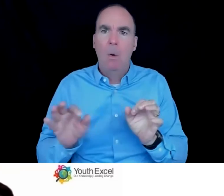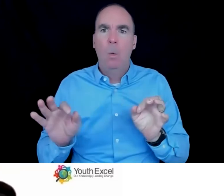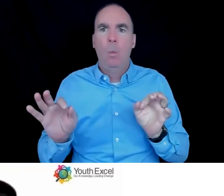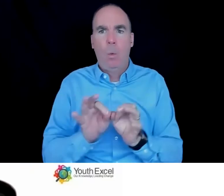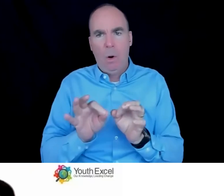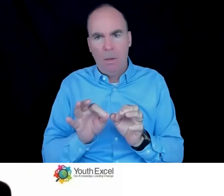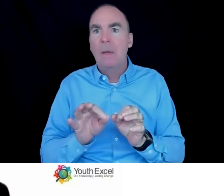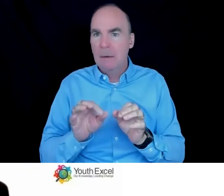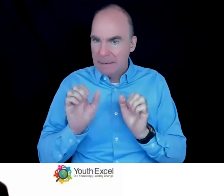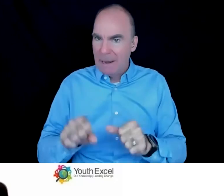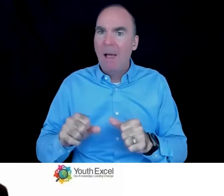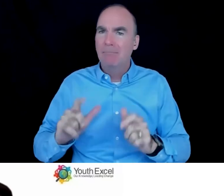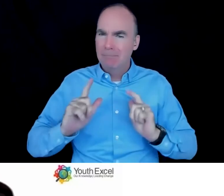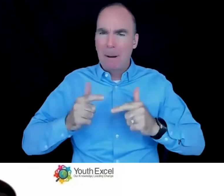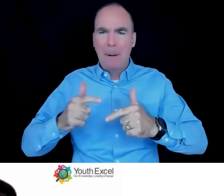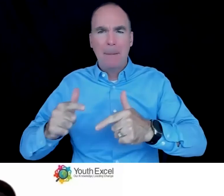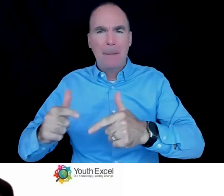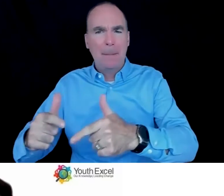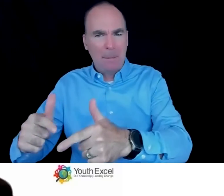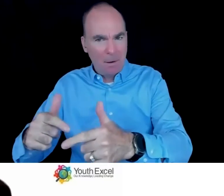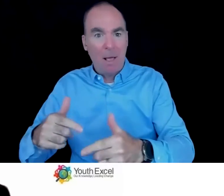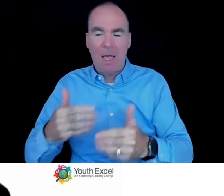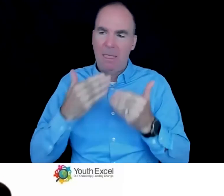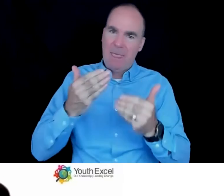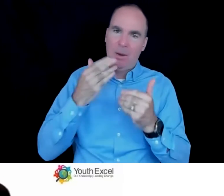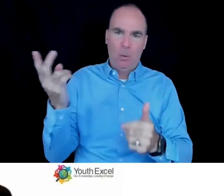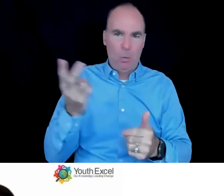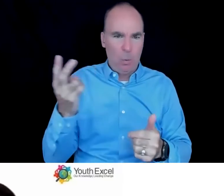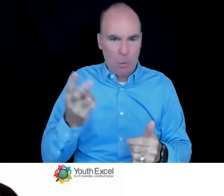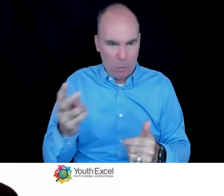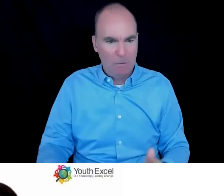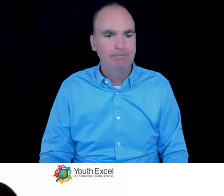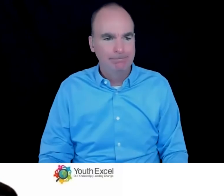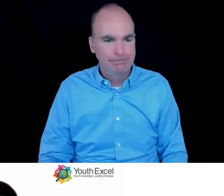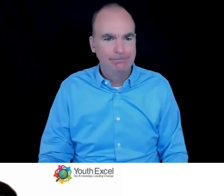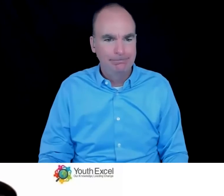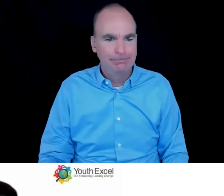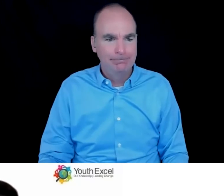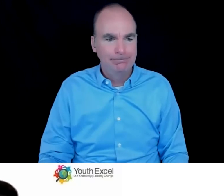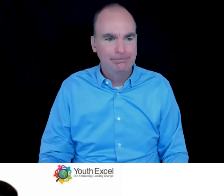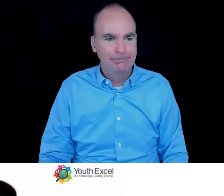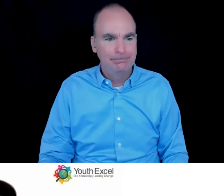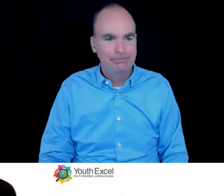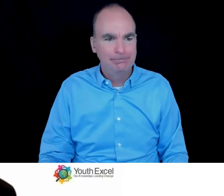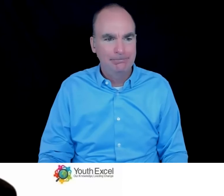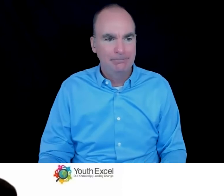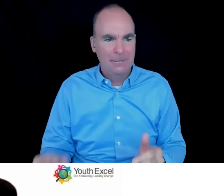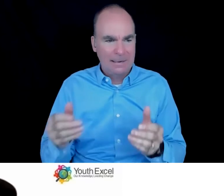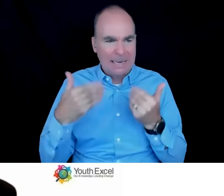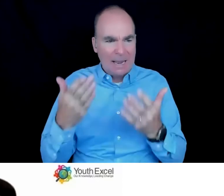have both of you with us today. A big thank you from all of us for contributing to making this such an insightful event.